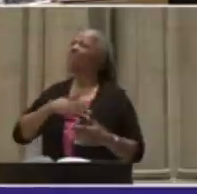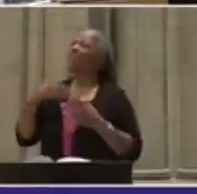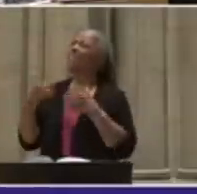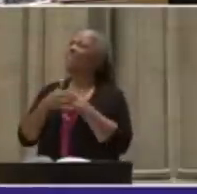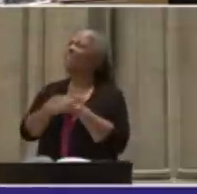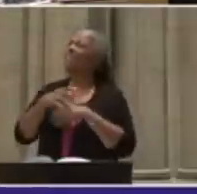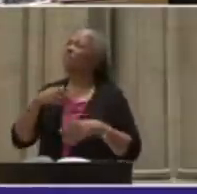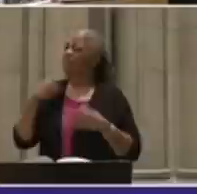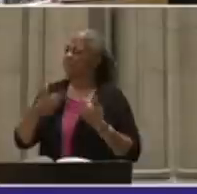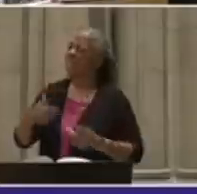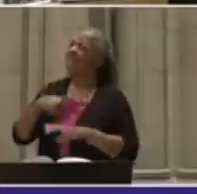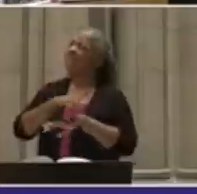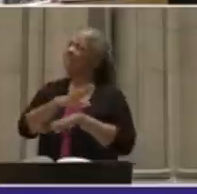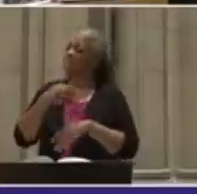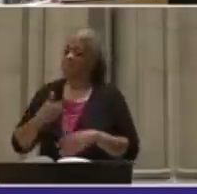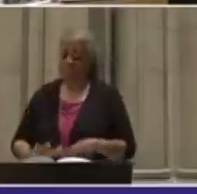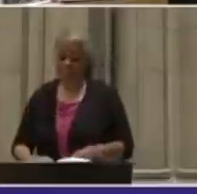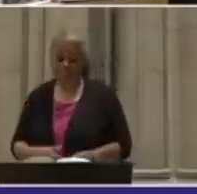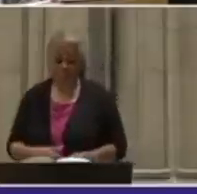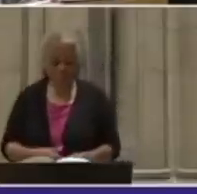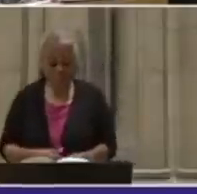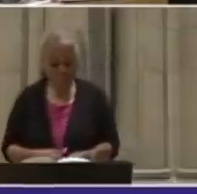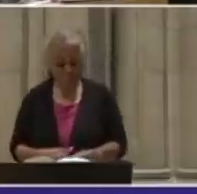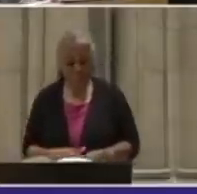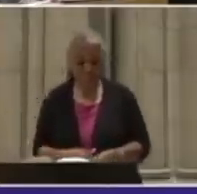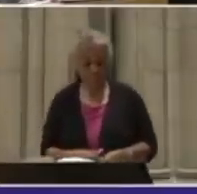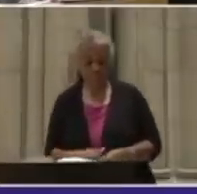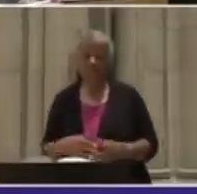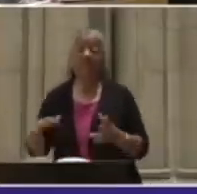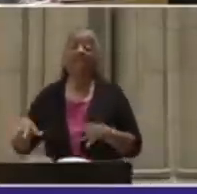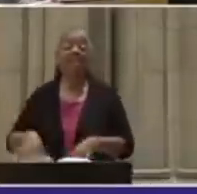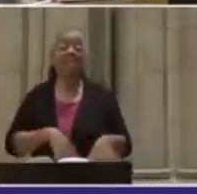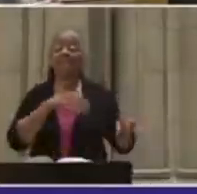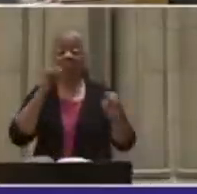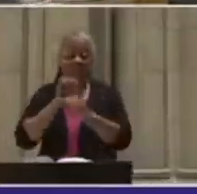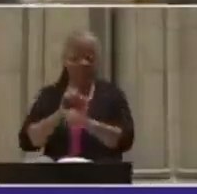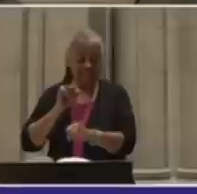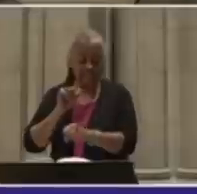Send me, take the time.